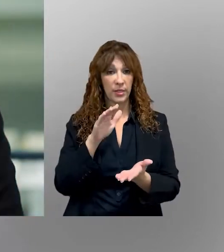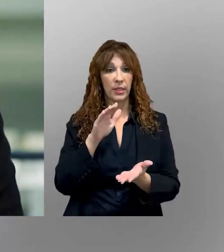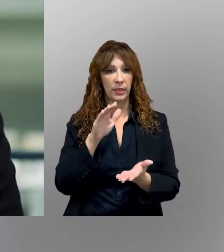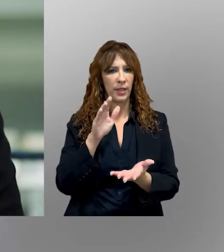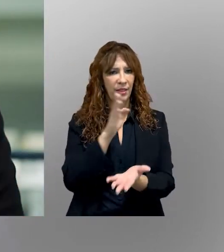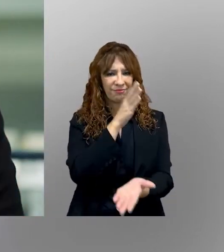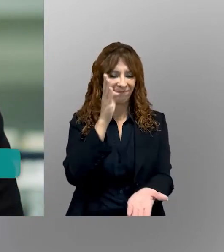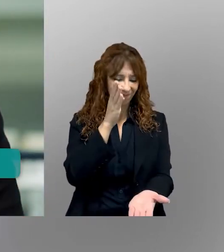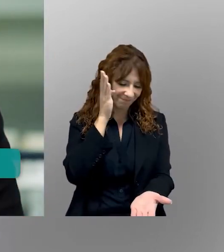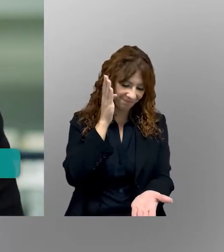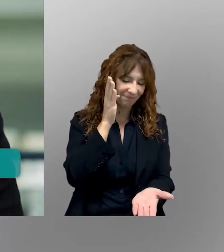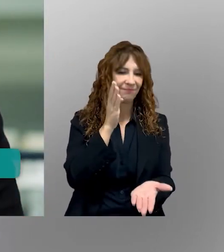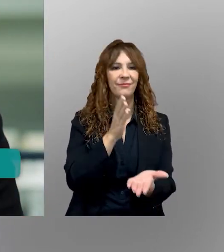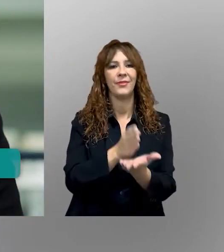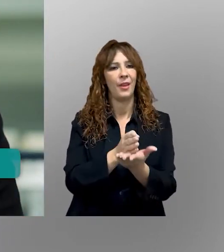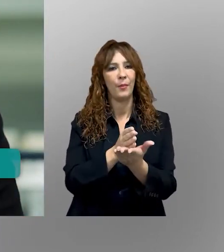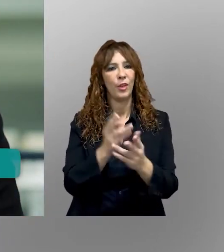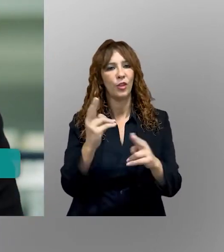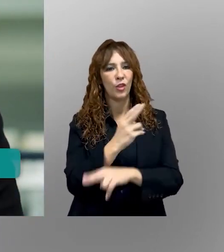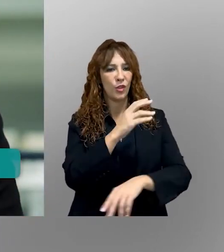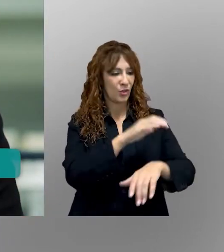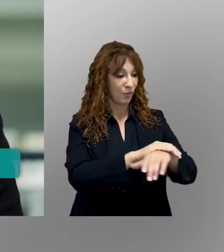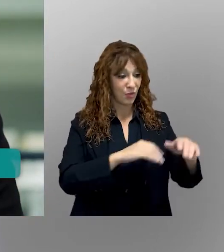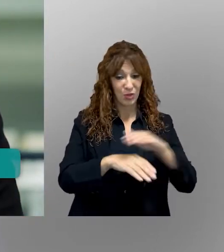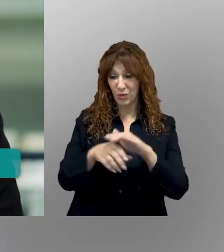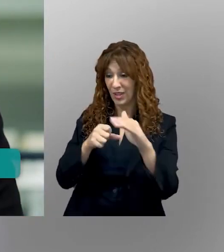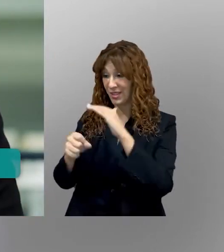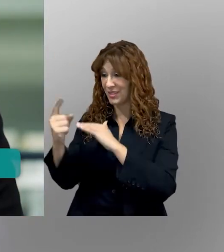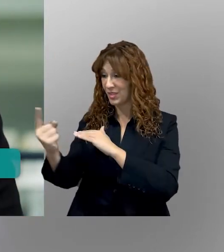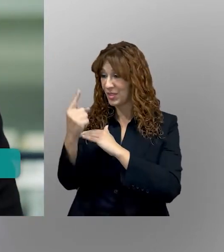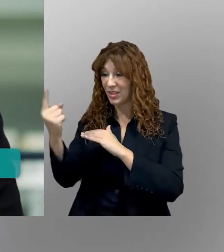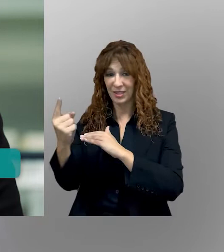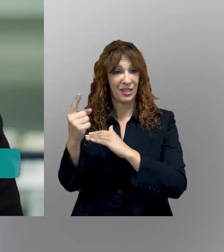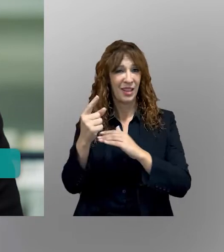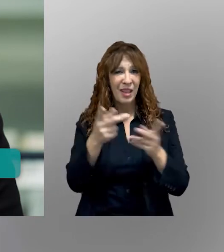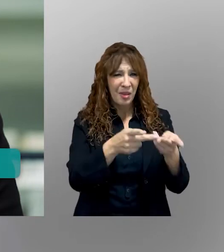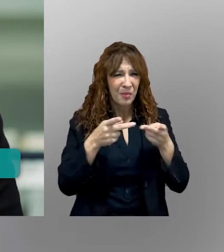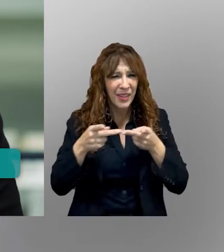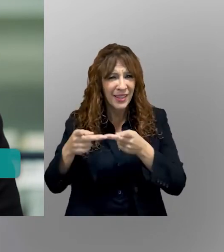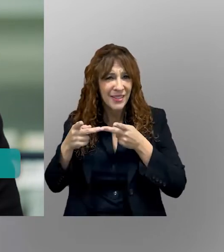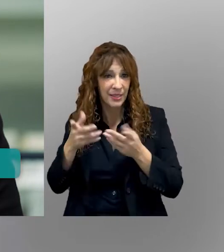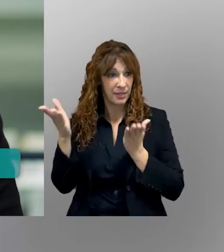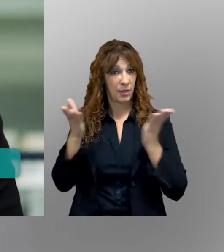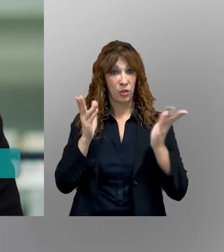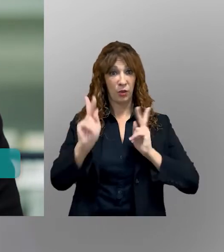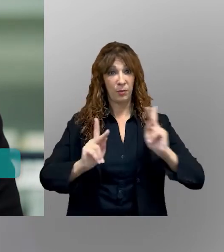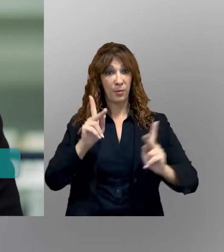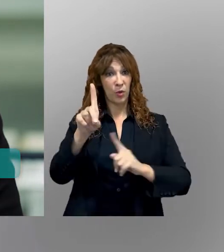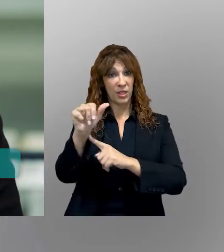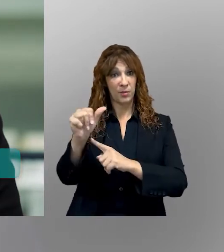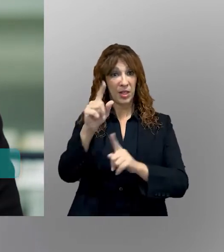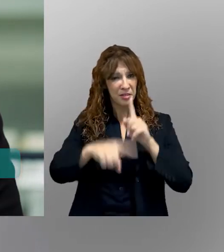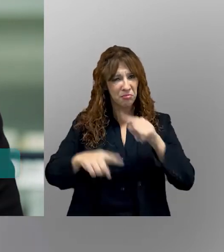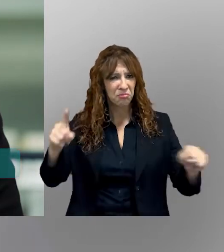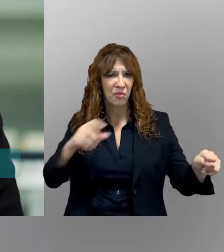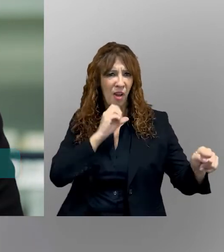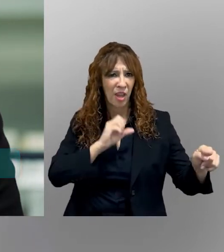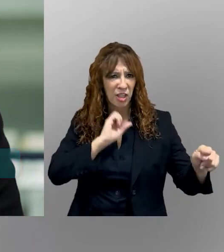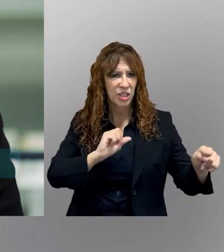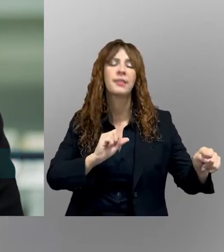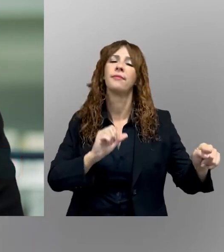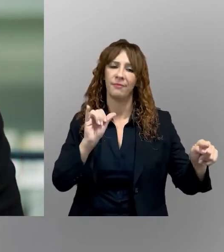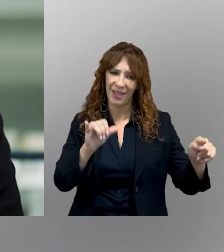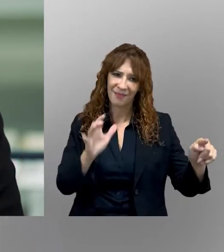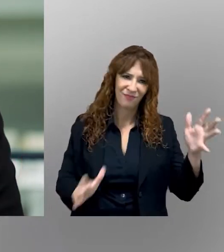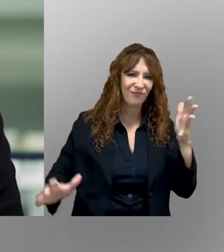Reducing and eliminating the use of restraint and seclusion in settings that serve people with disabilities of all ages has been